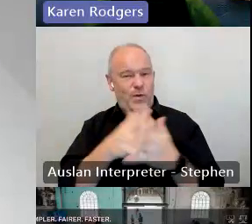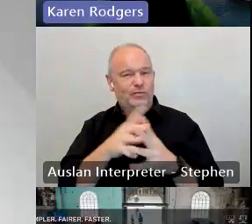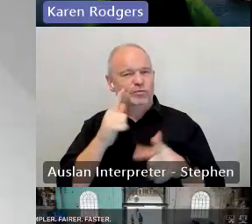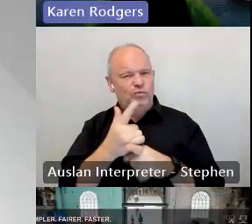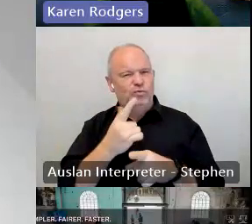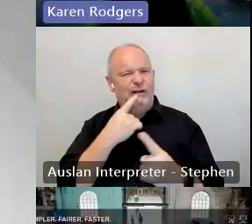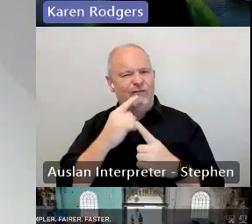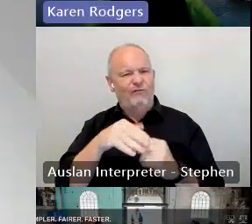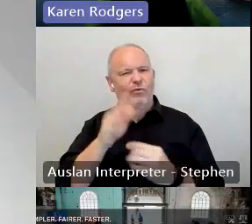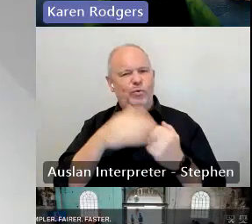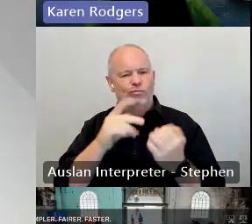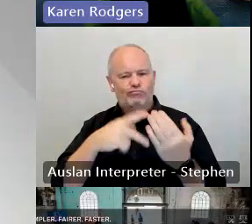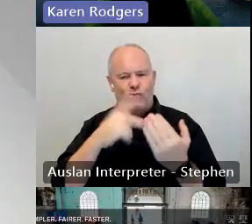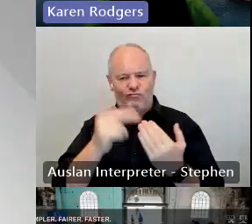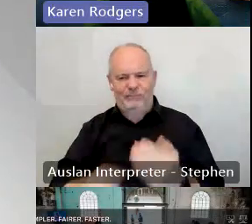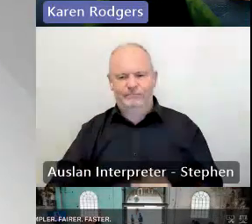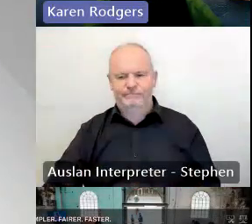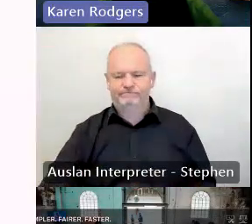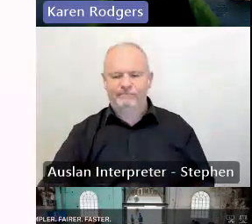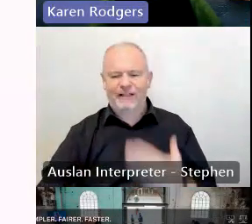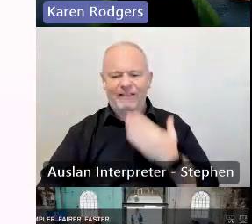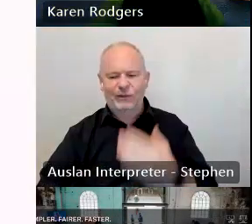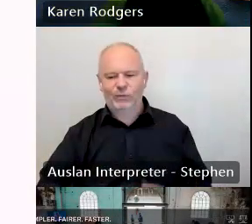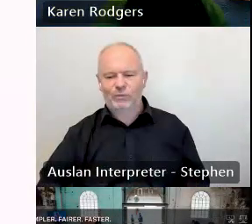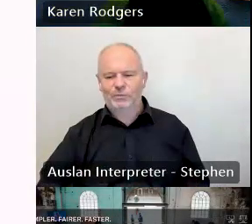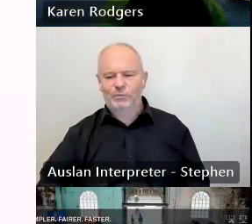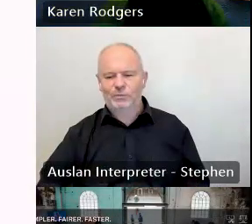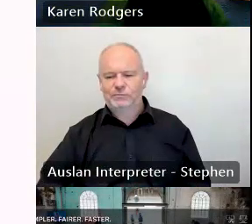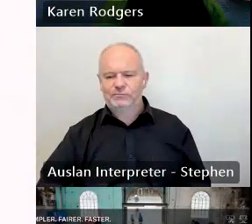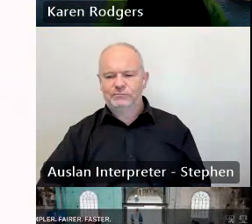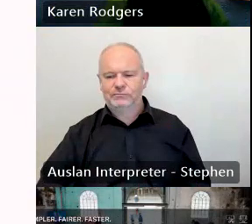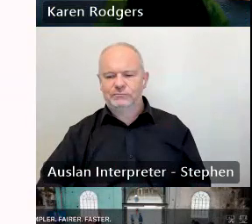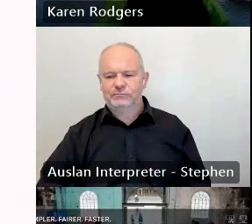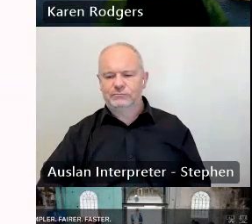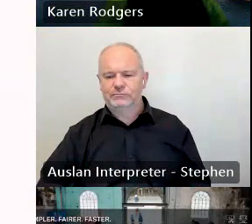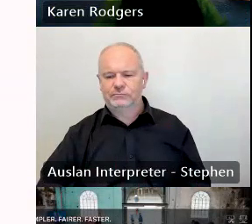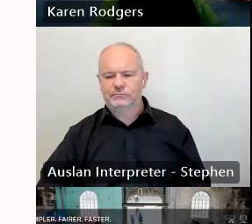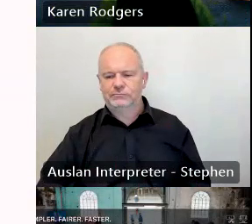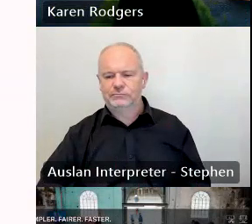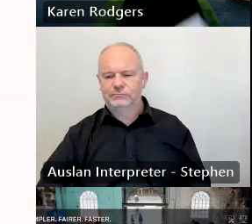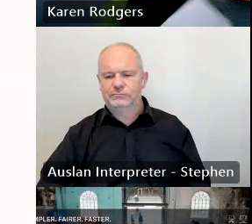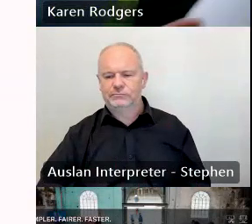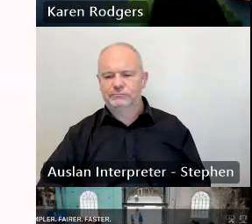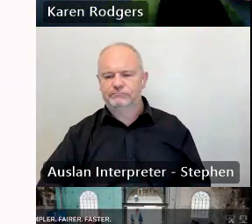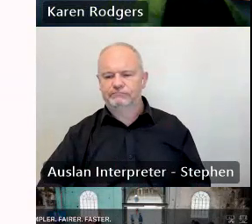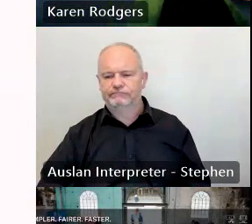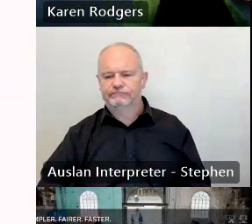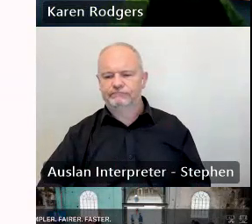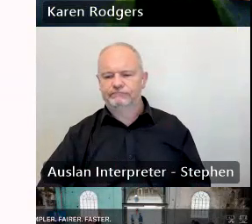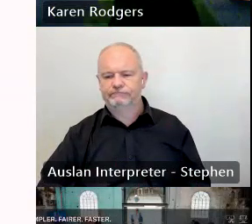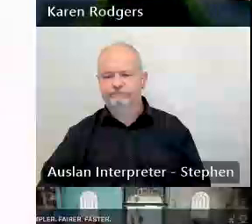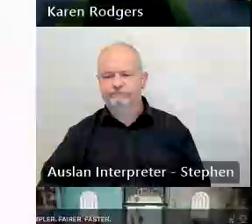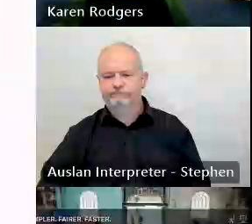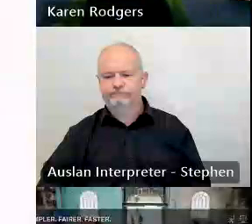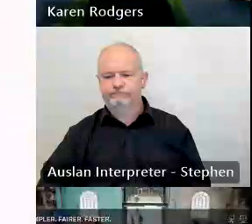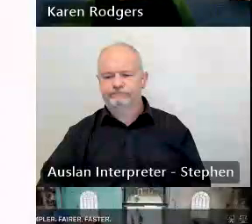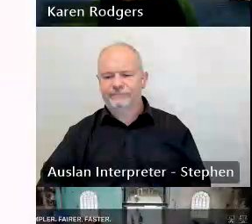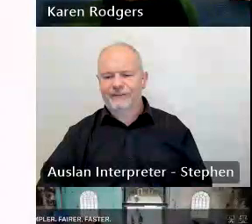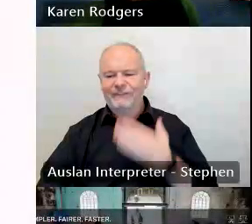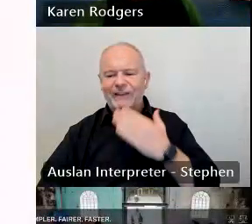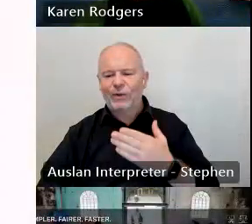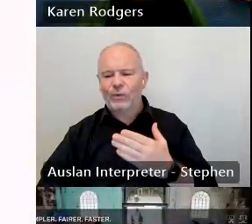these new programs. Thanks, Brianna. Thanks, Karen. Hi, everyone. Lovely to see so many people